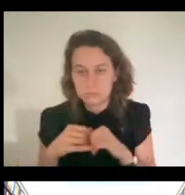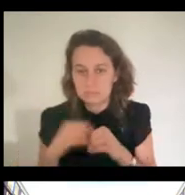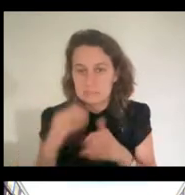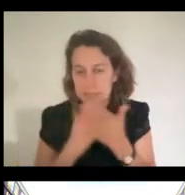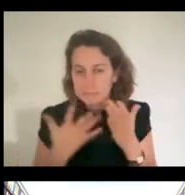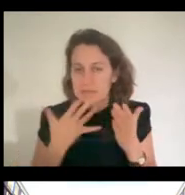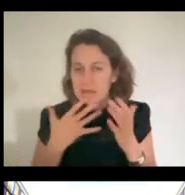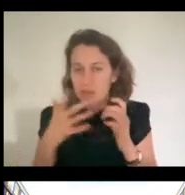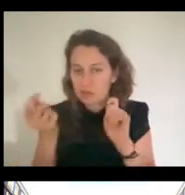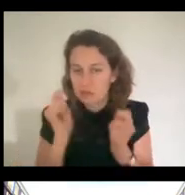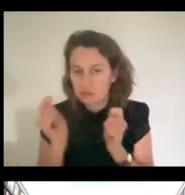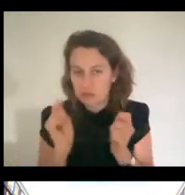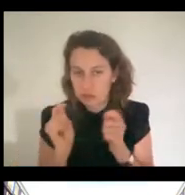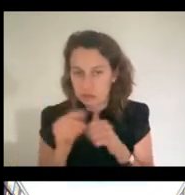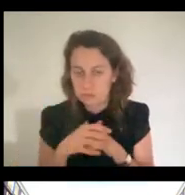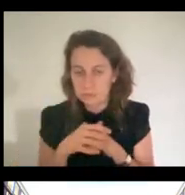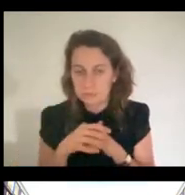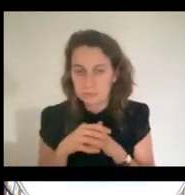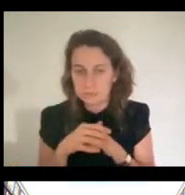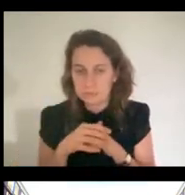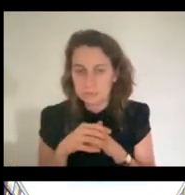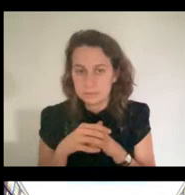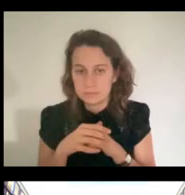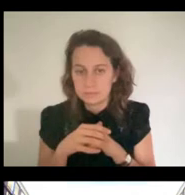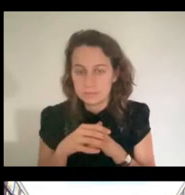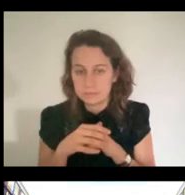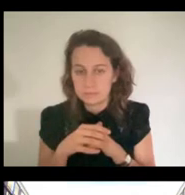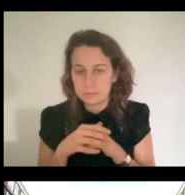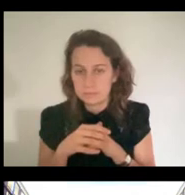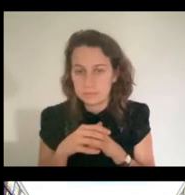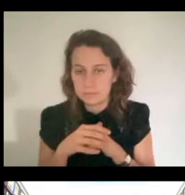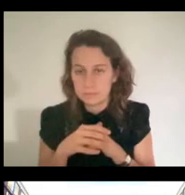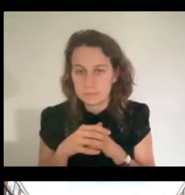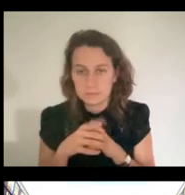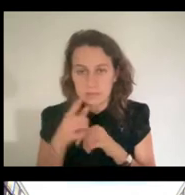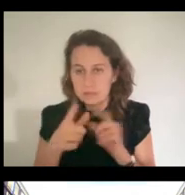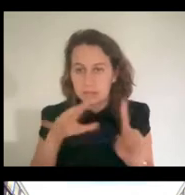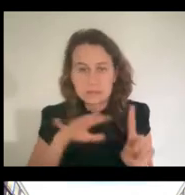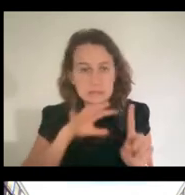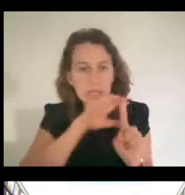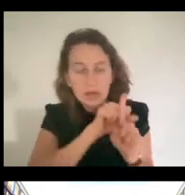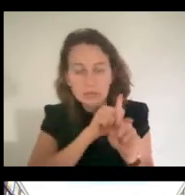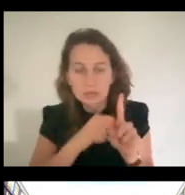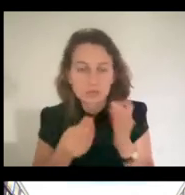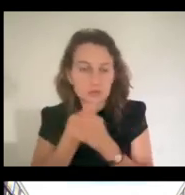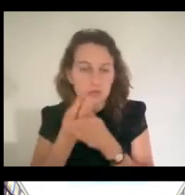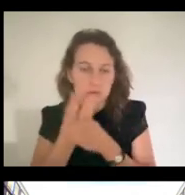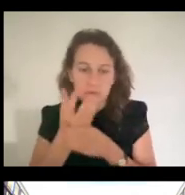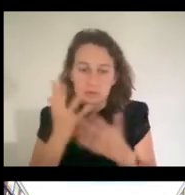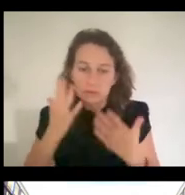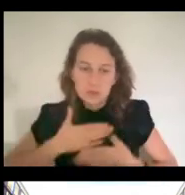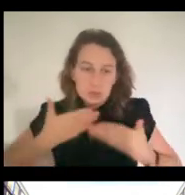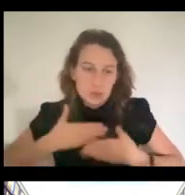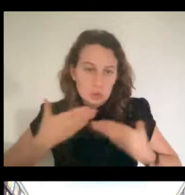and liberties taken, but it just captures the growth and like the joy in